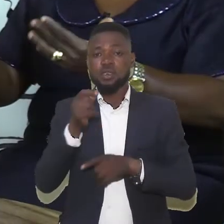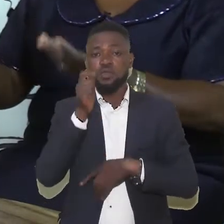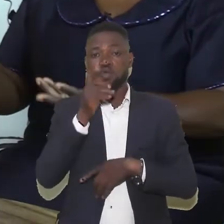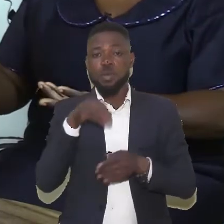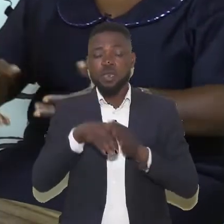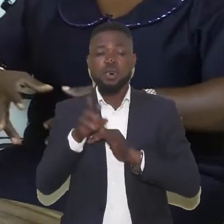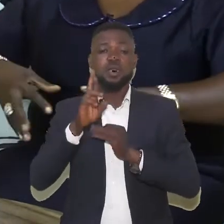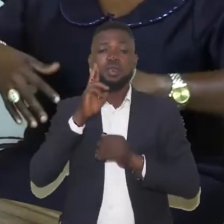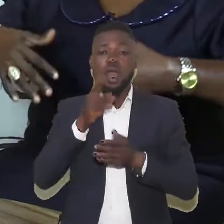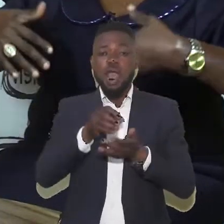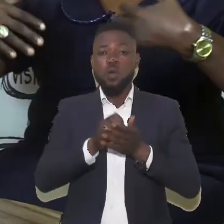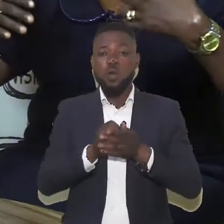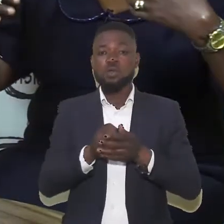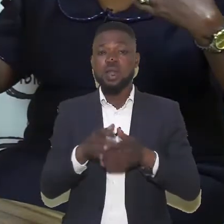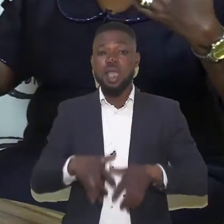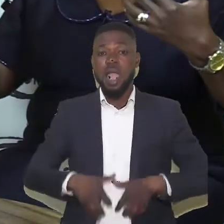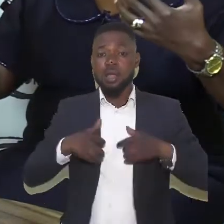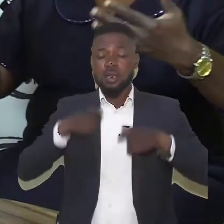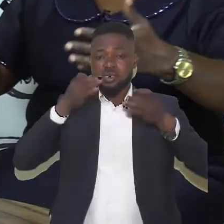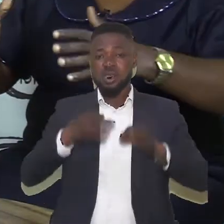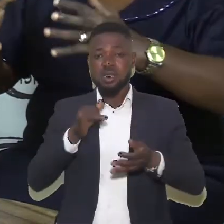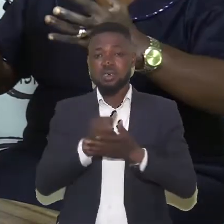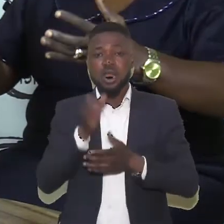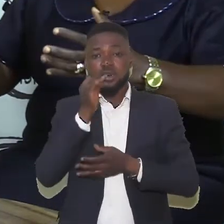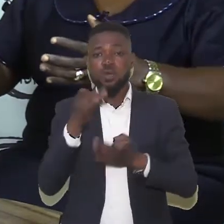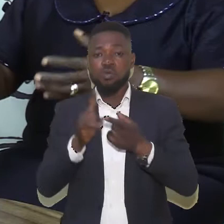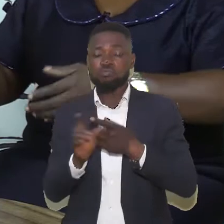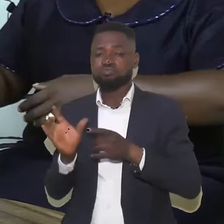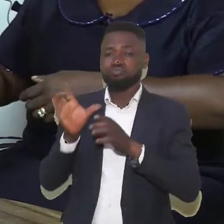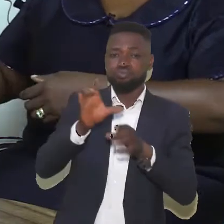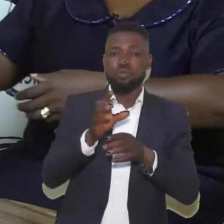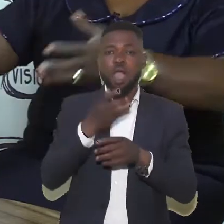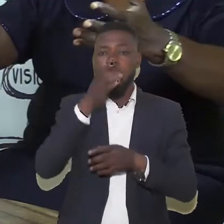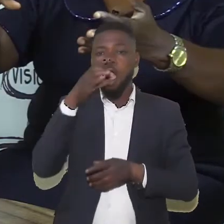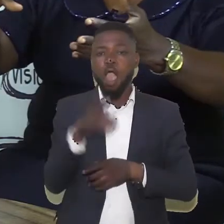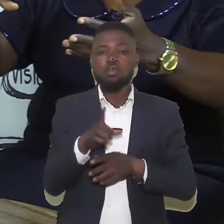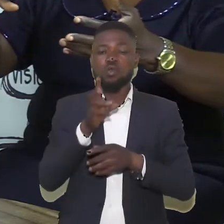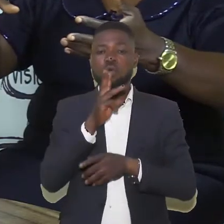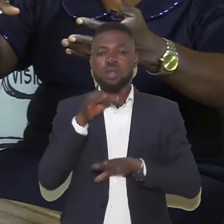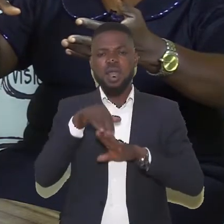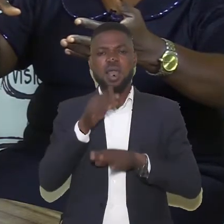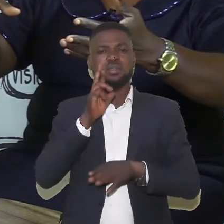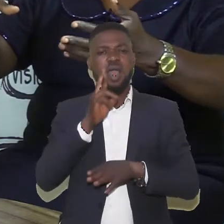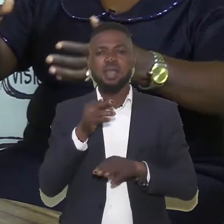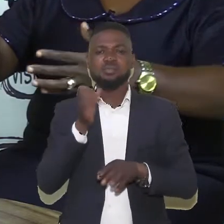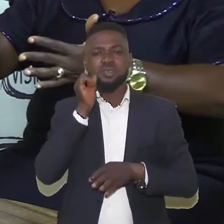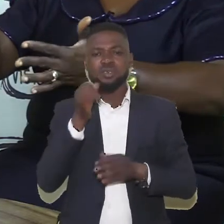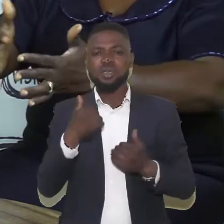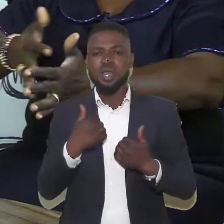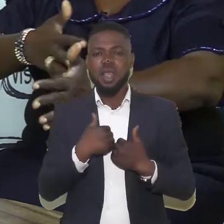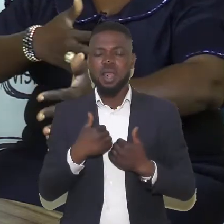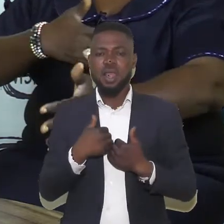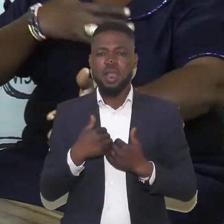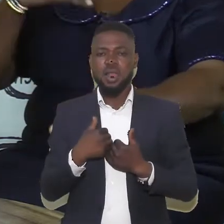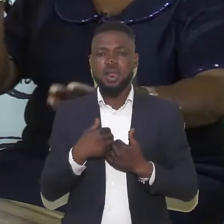it. And the woman, in her own anger, decided that she will throw hot water at her, and then she